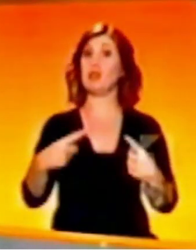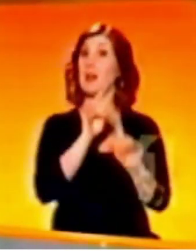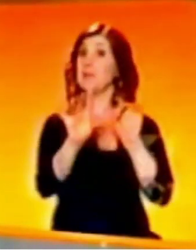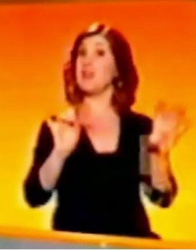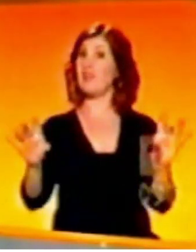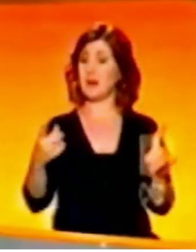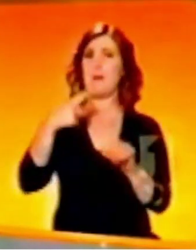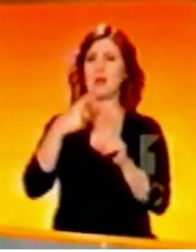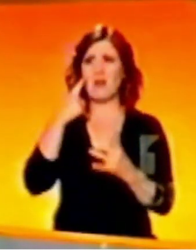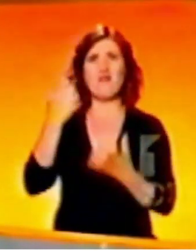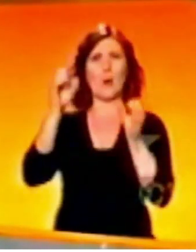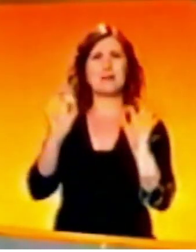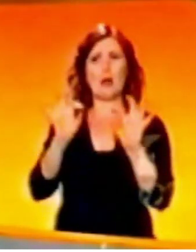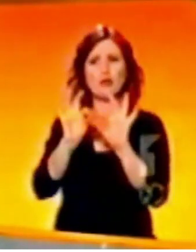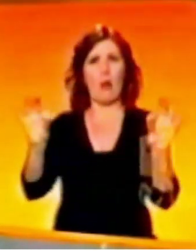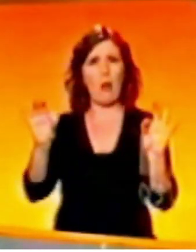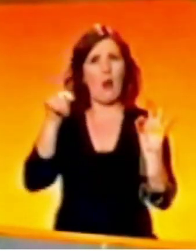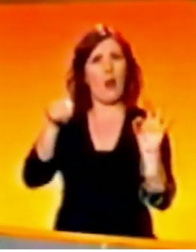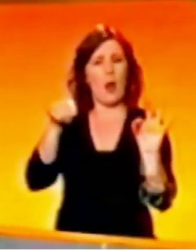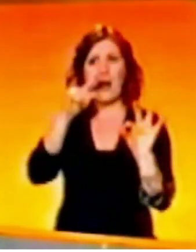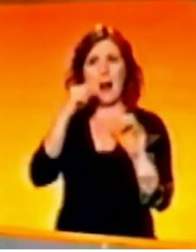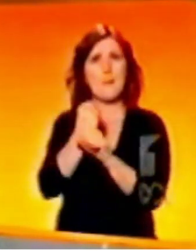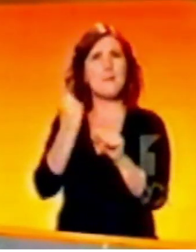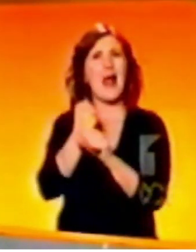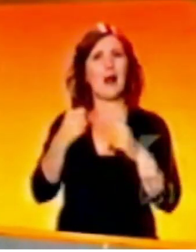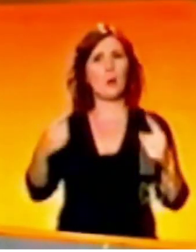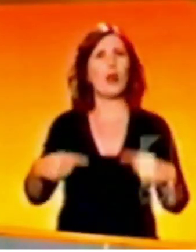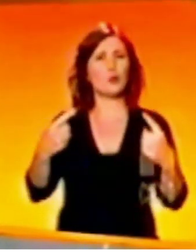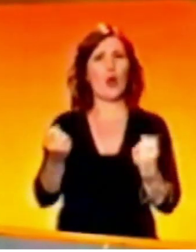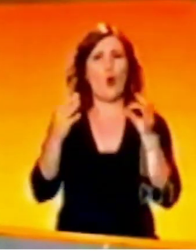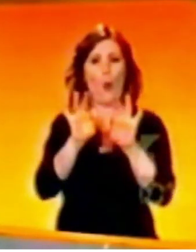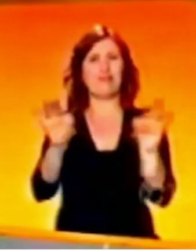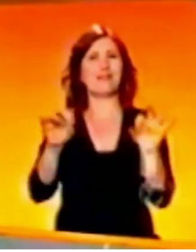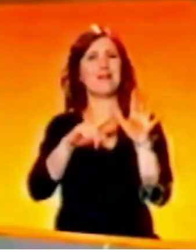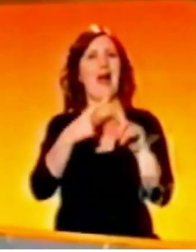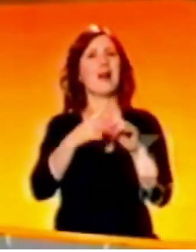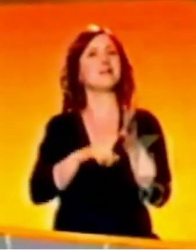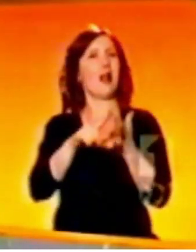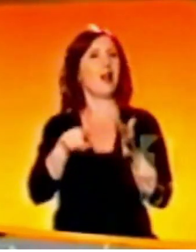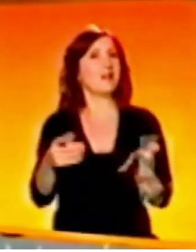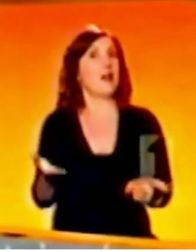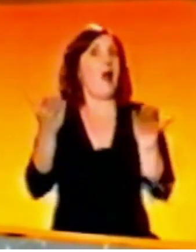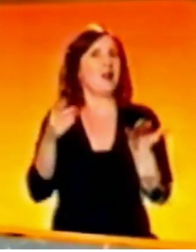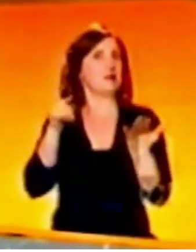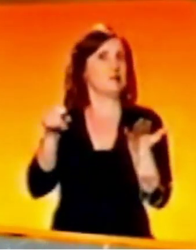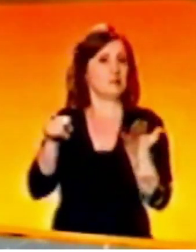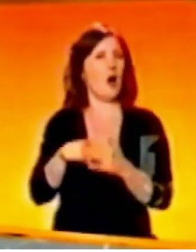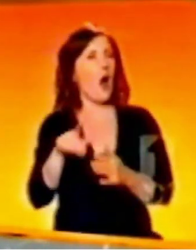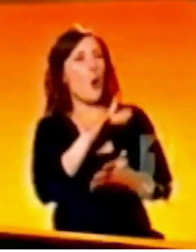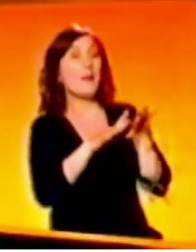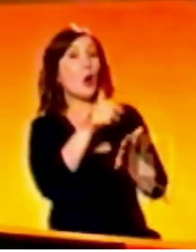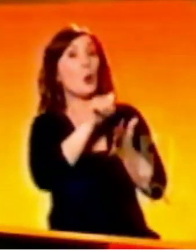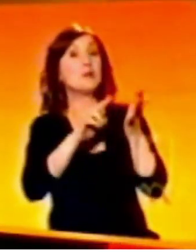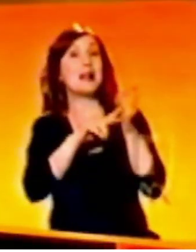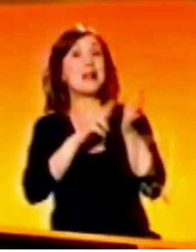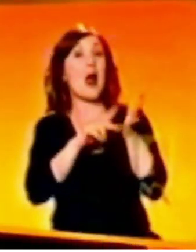across this special tube, which created the opportunity to create a chair that has no axle in between the wheels. Is a very light. Oh, okay, and that's also partly using